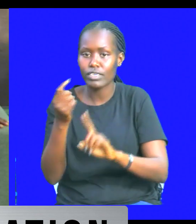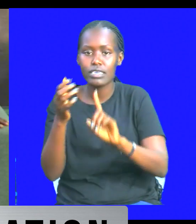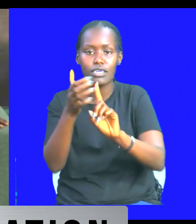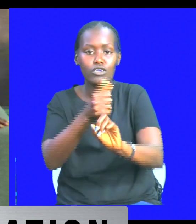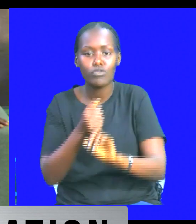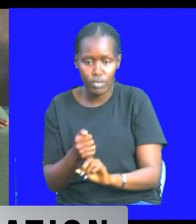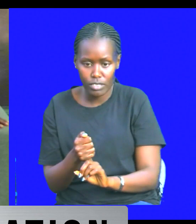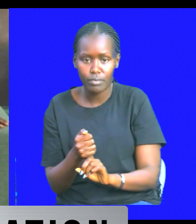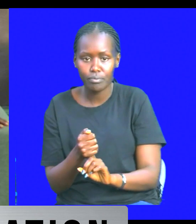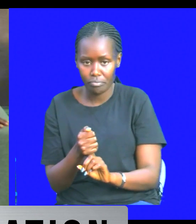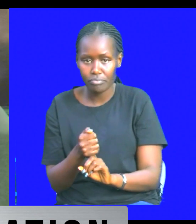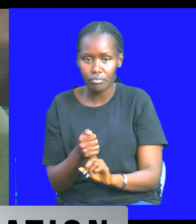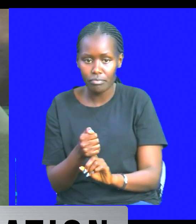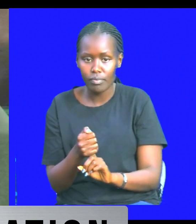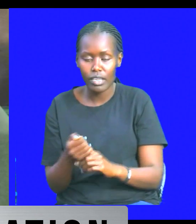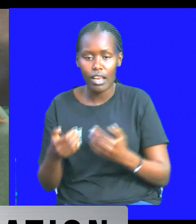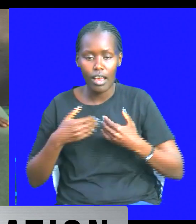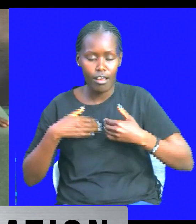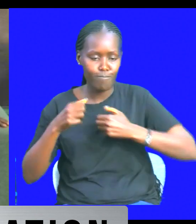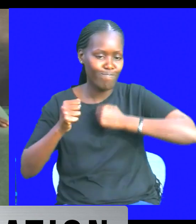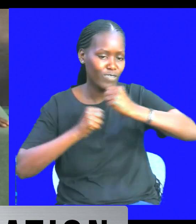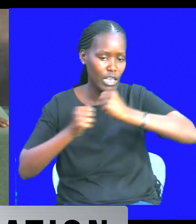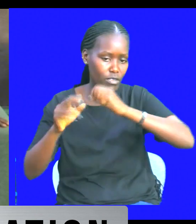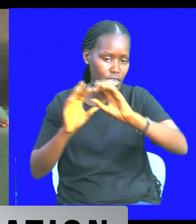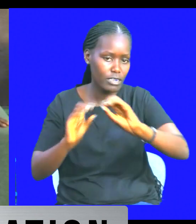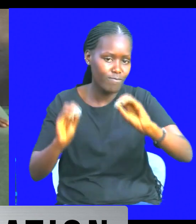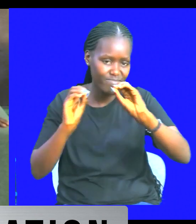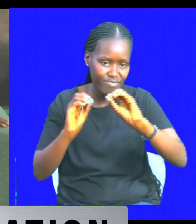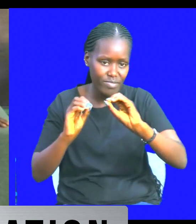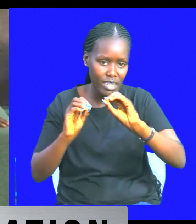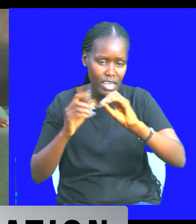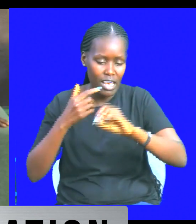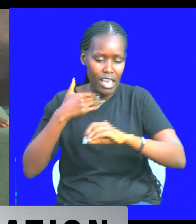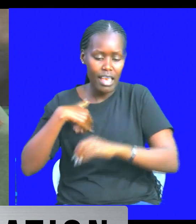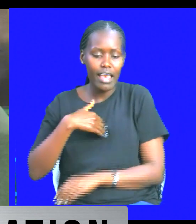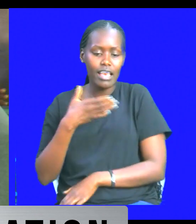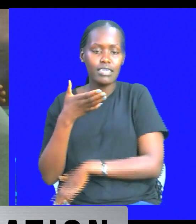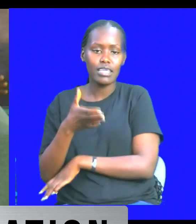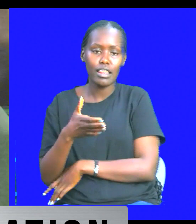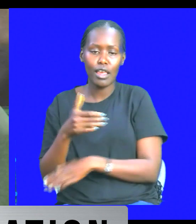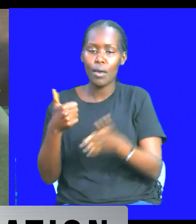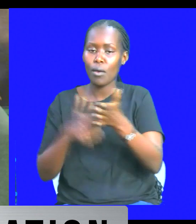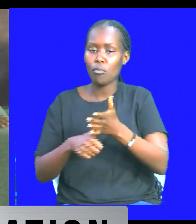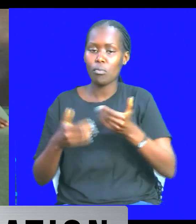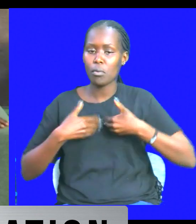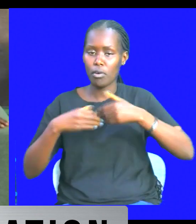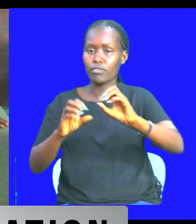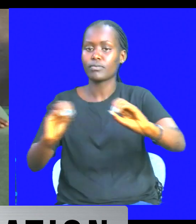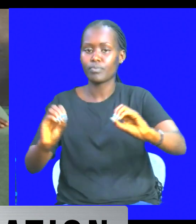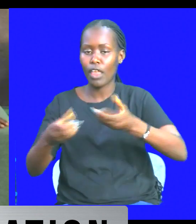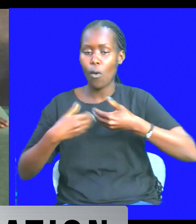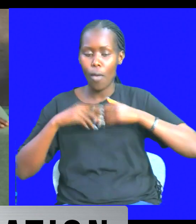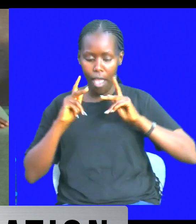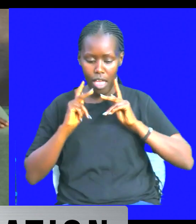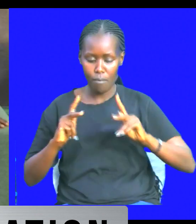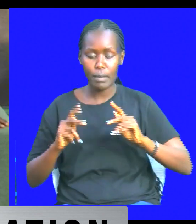have not gone into fighting. Right. We are still there. No problem. At least there's peace in